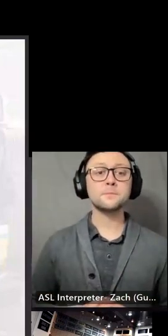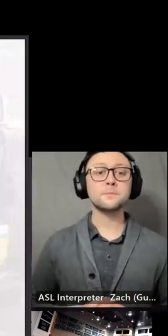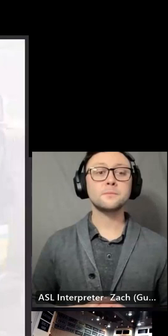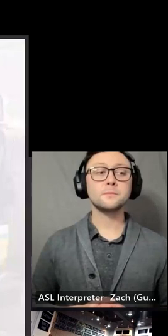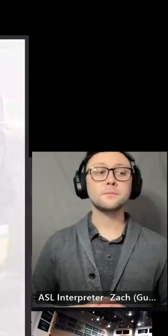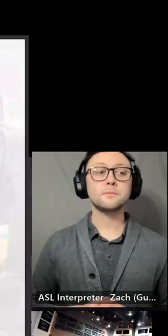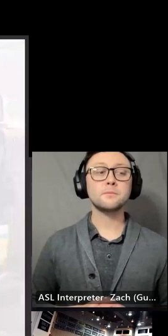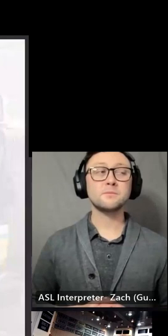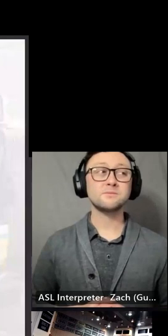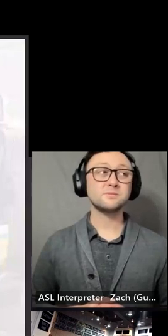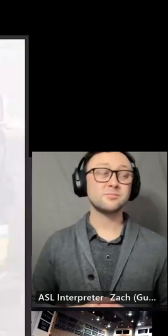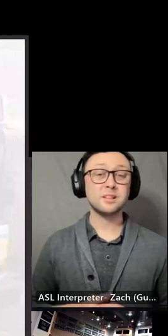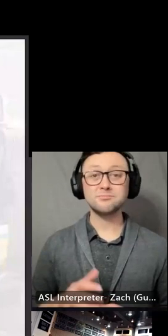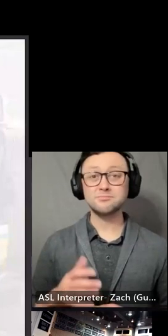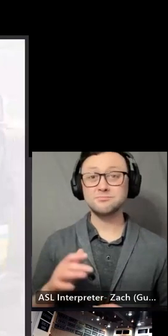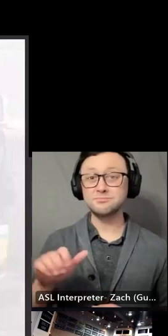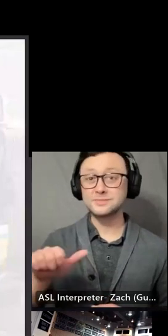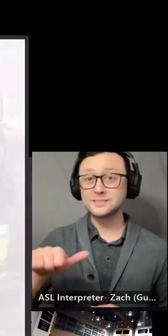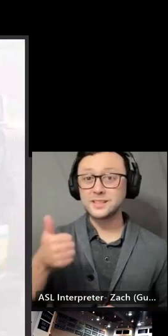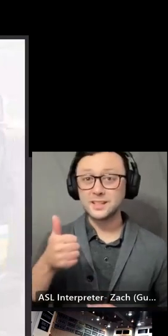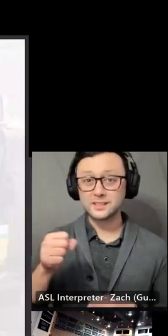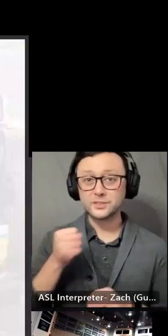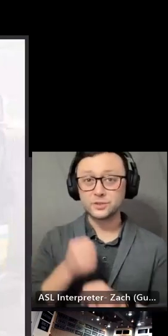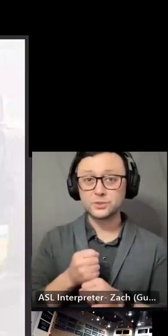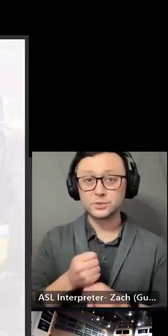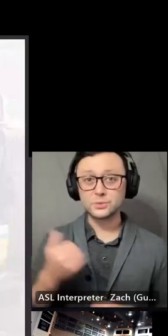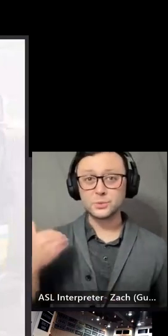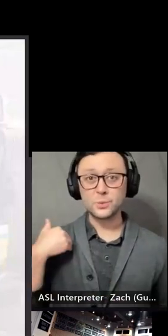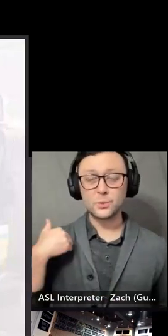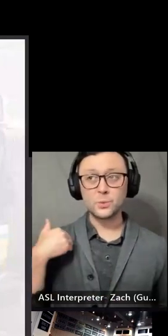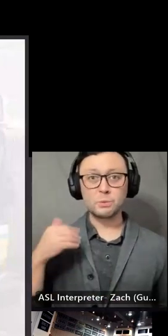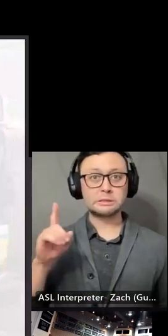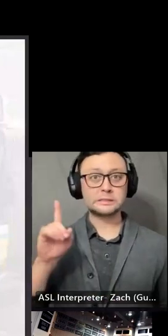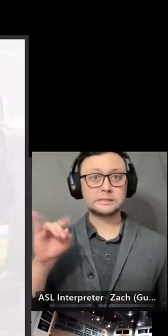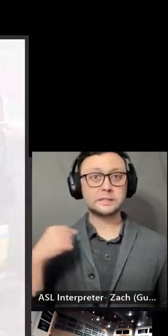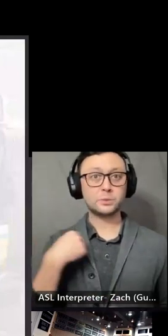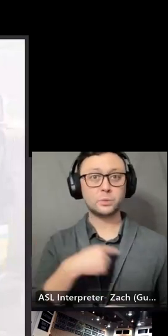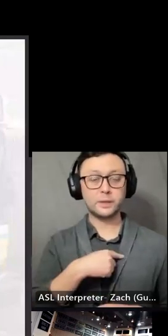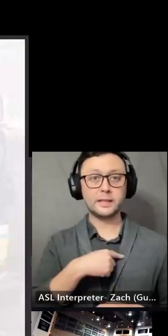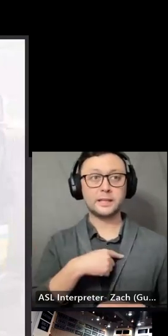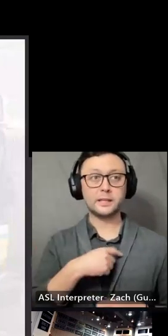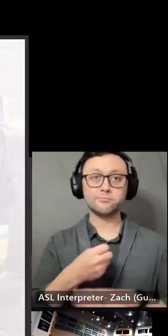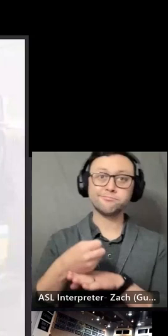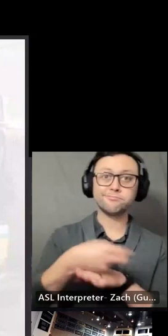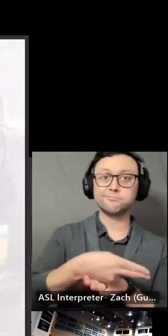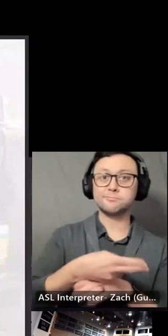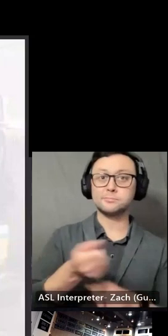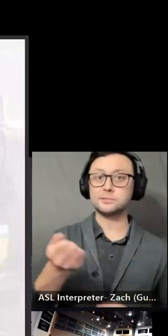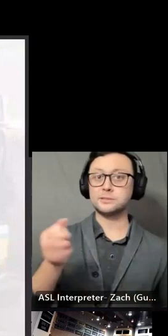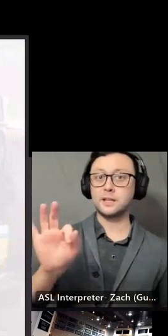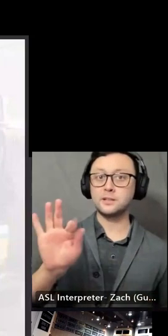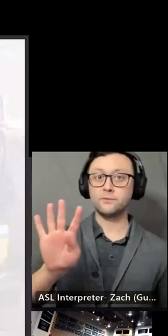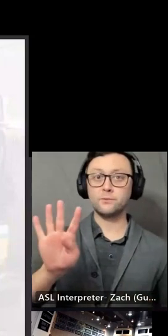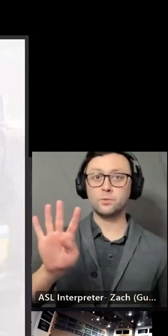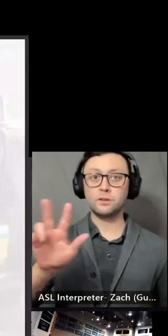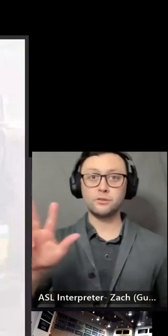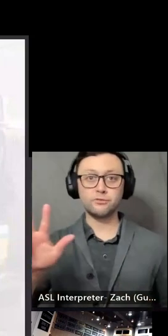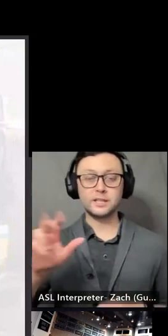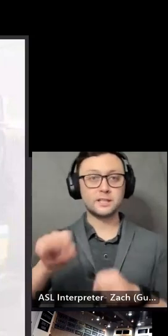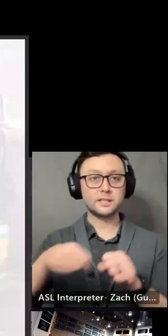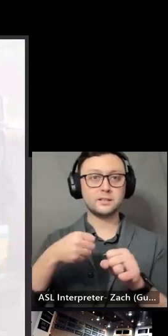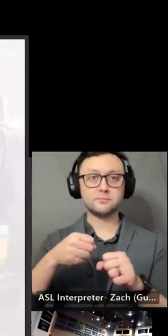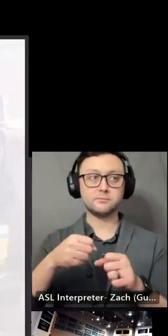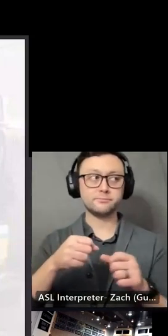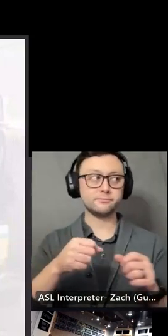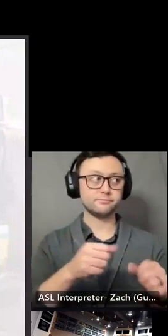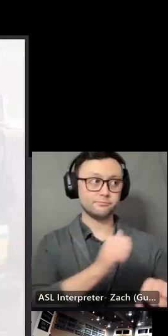Only a decade ago did we ever exceed the 1943 levels of service